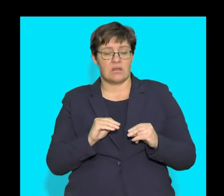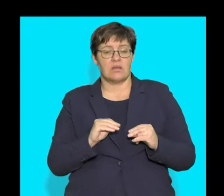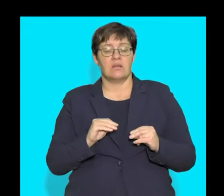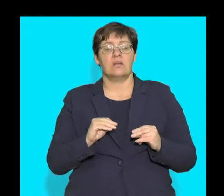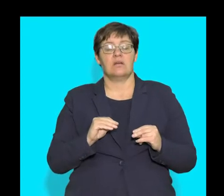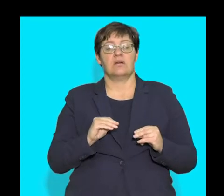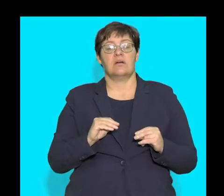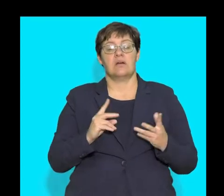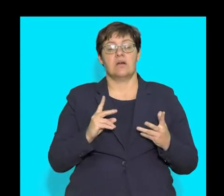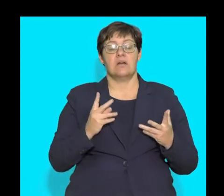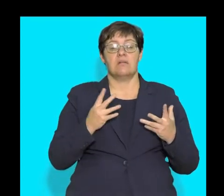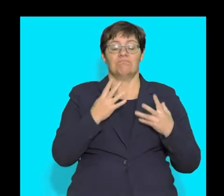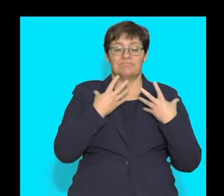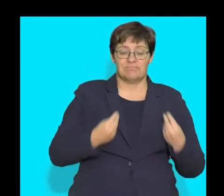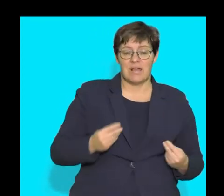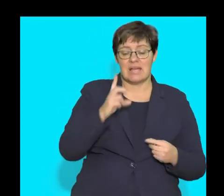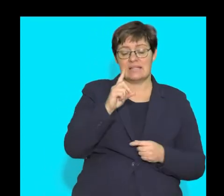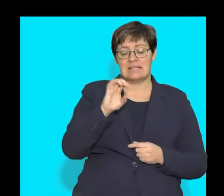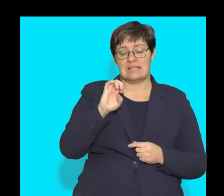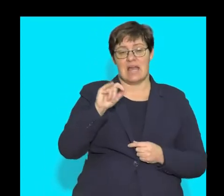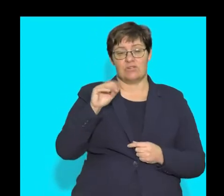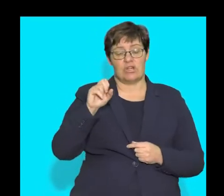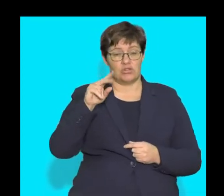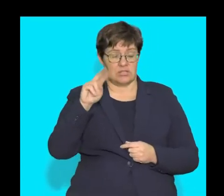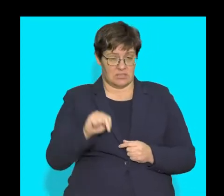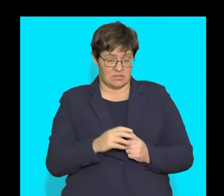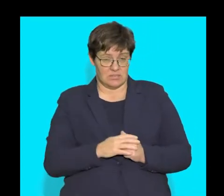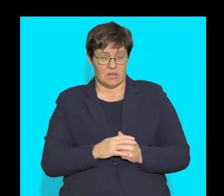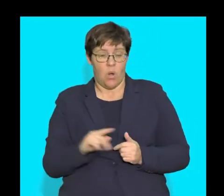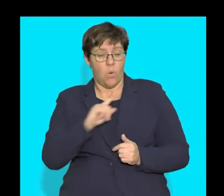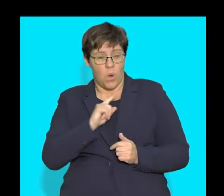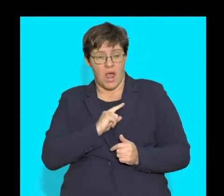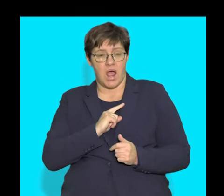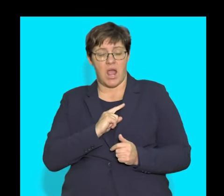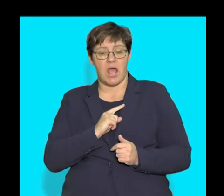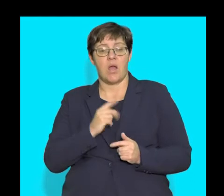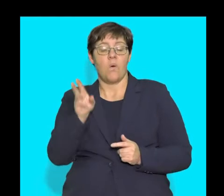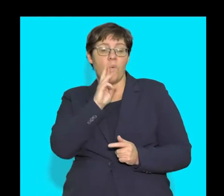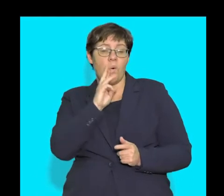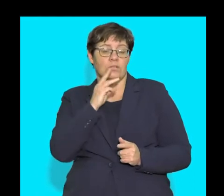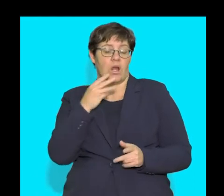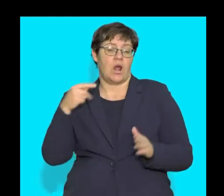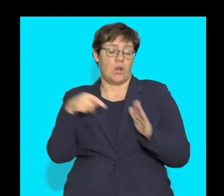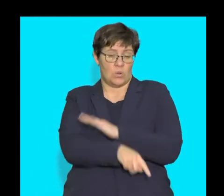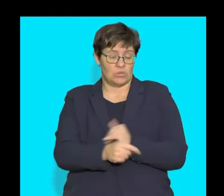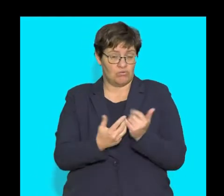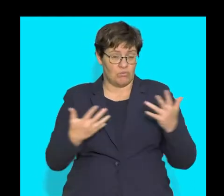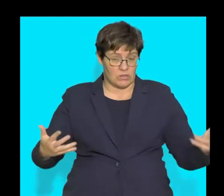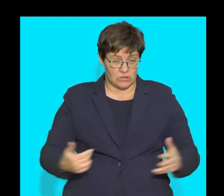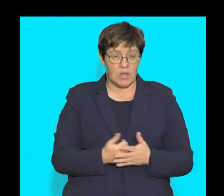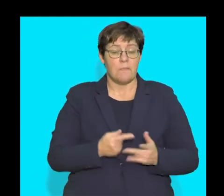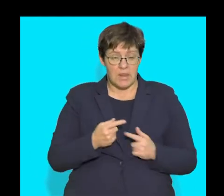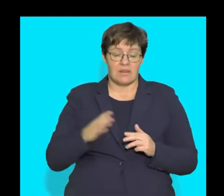dehydration. Dehydration again points to the body losing a lot of water, so they tend to be dehydrated